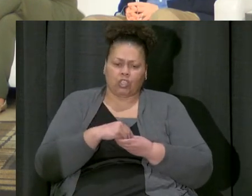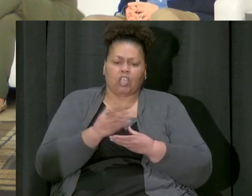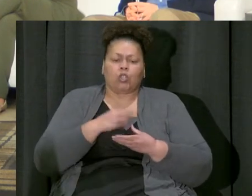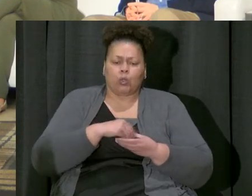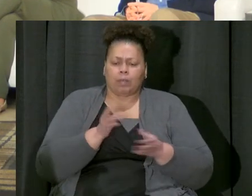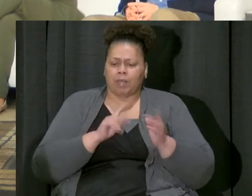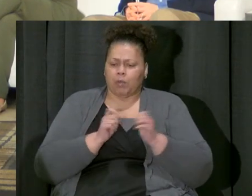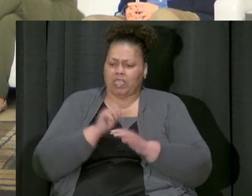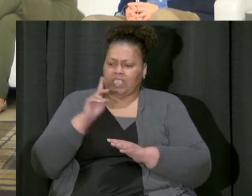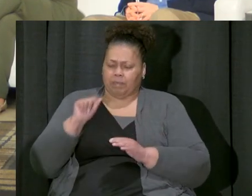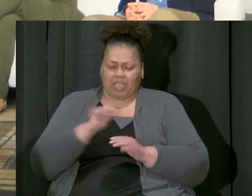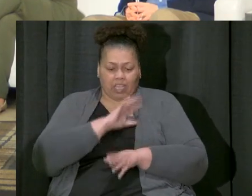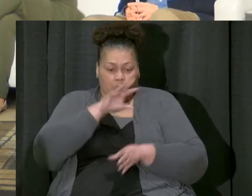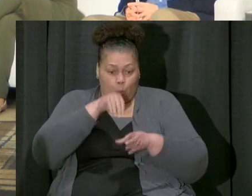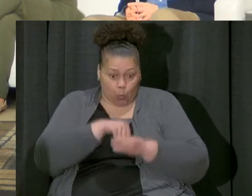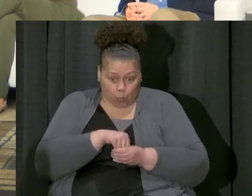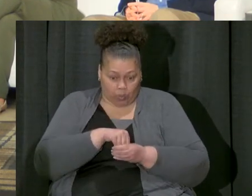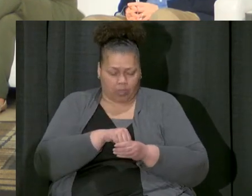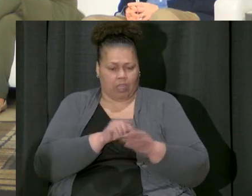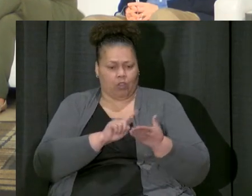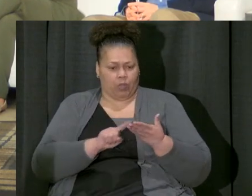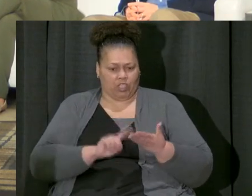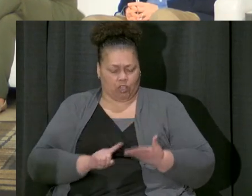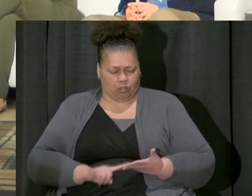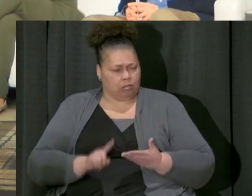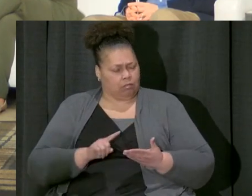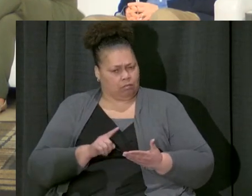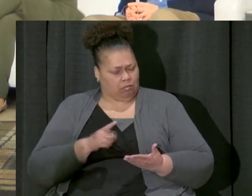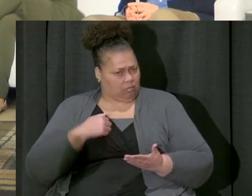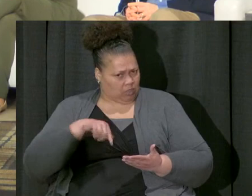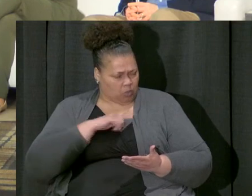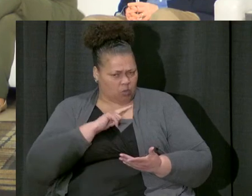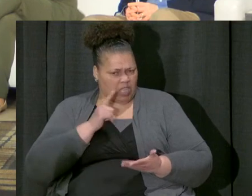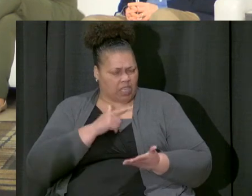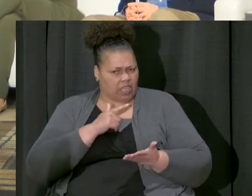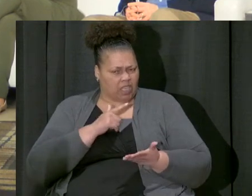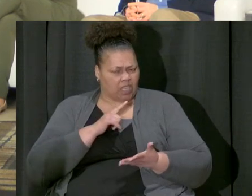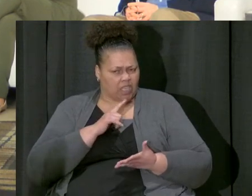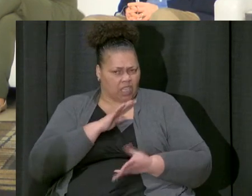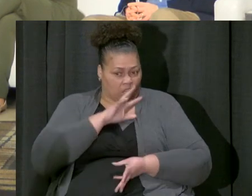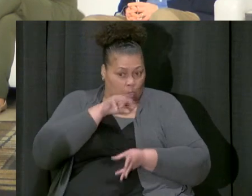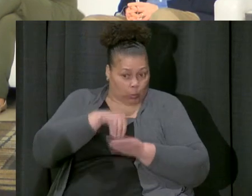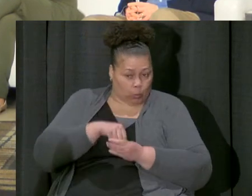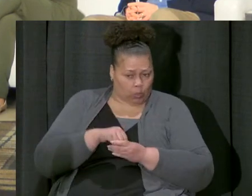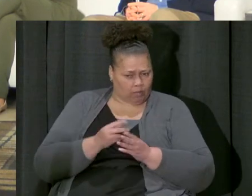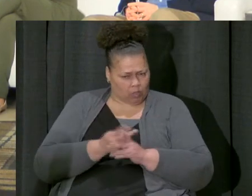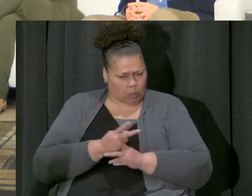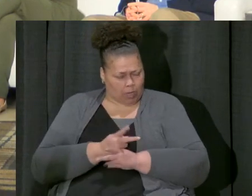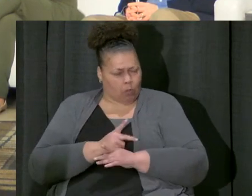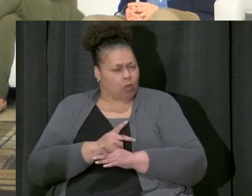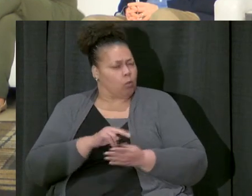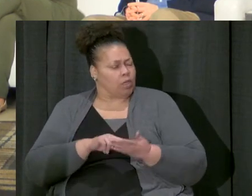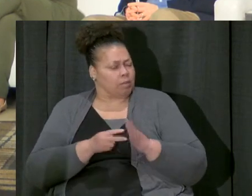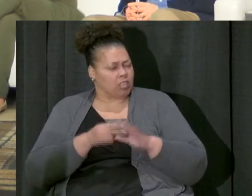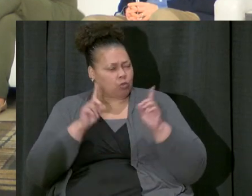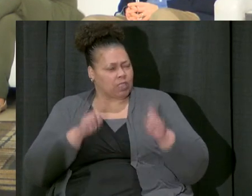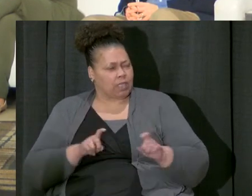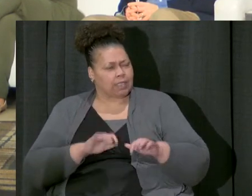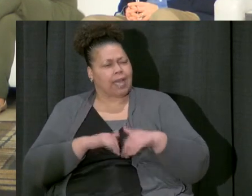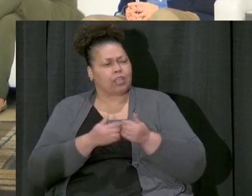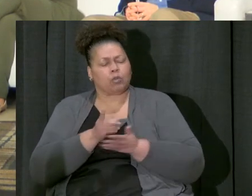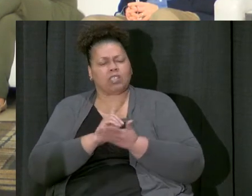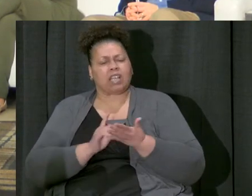in our research. But, you know, have we really quantified, as you said, what it means to test, and how do we design those